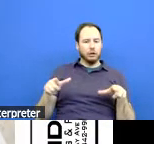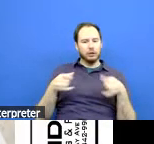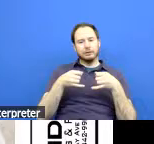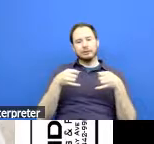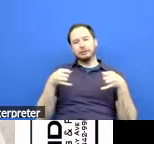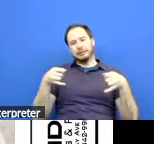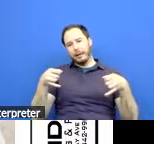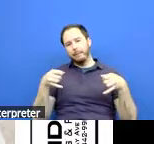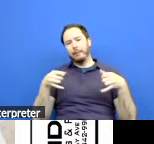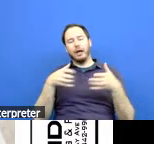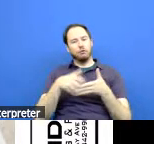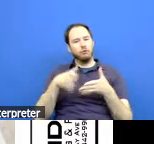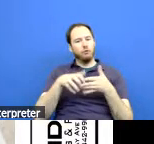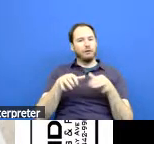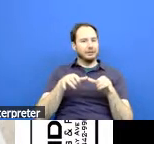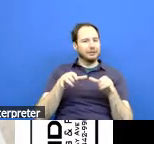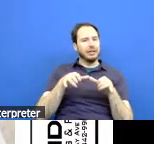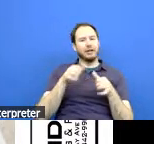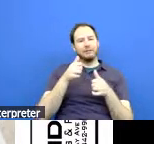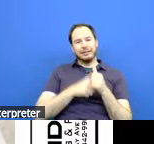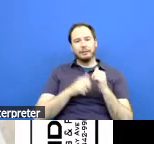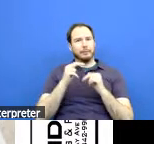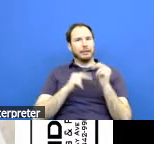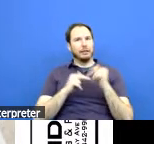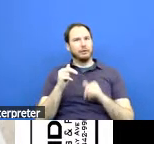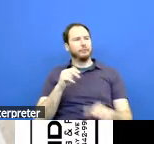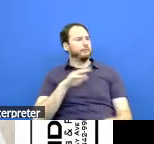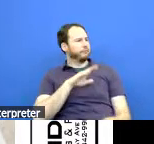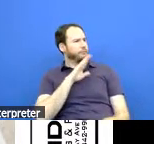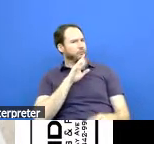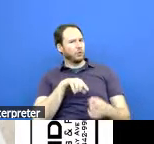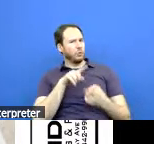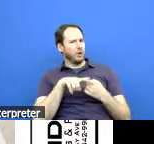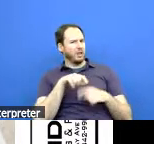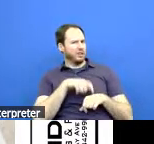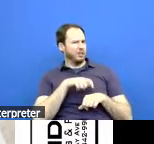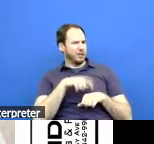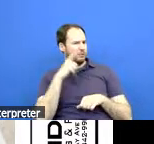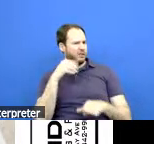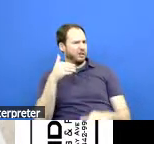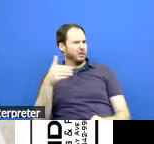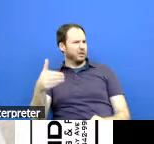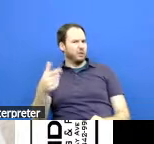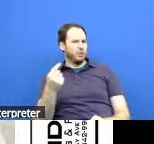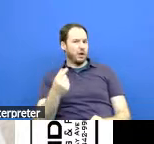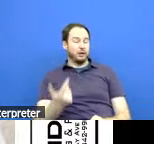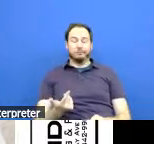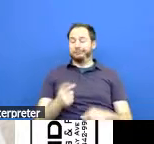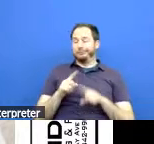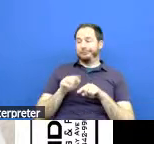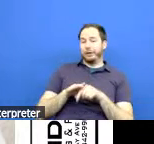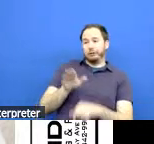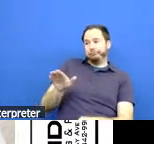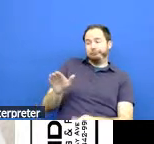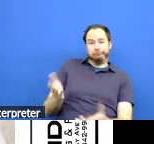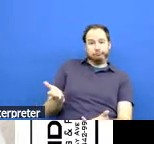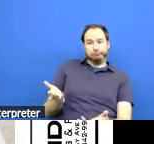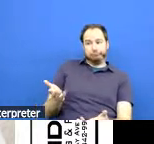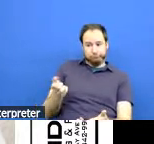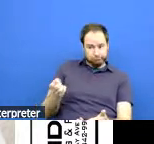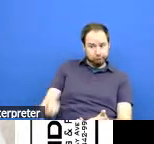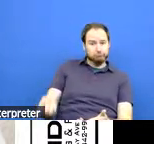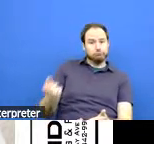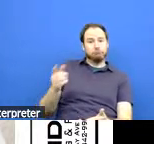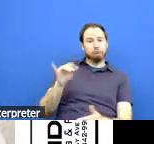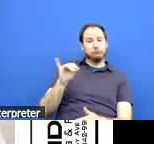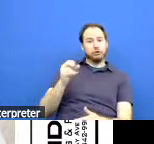of the units, things of that nature, and the lot layout. And Chris, what's the timing? Well, it depends on my good friend here,